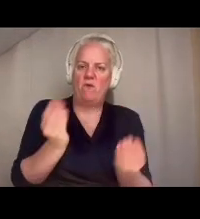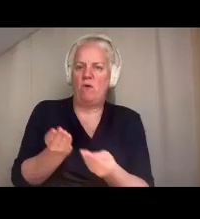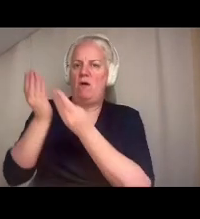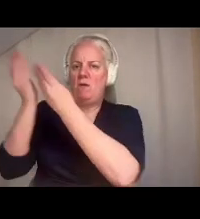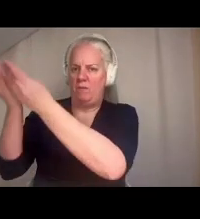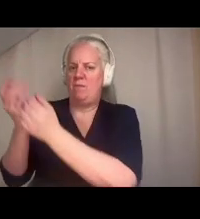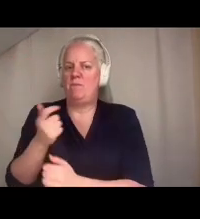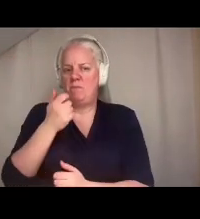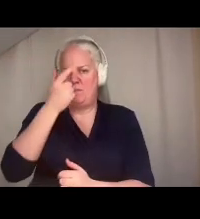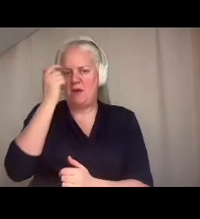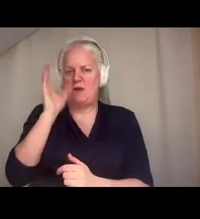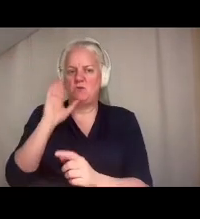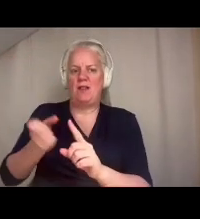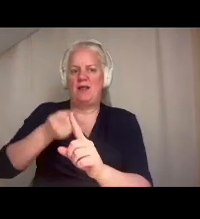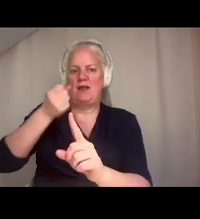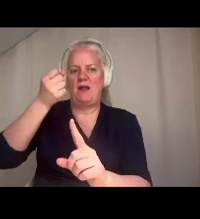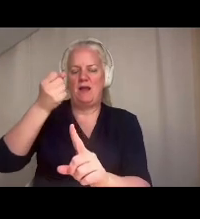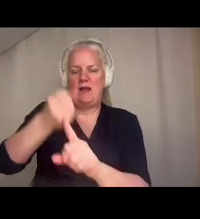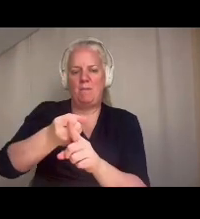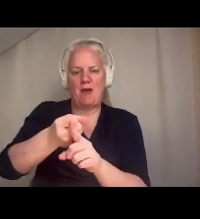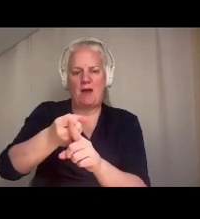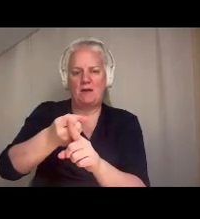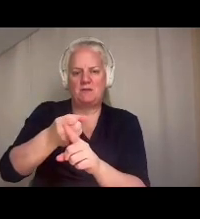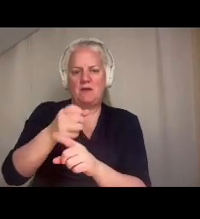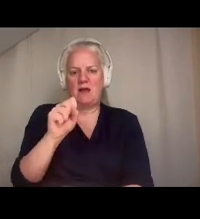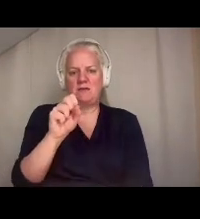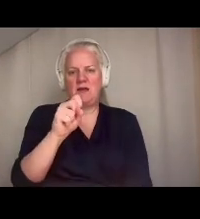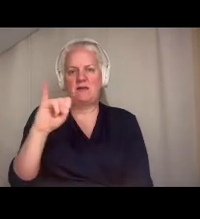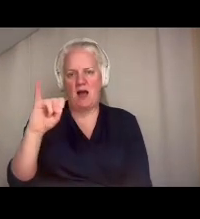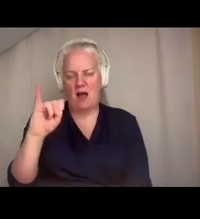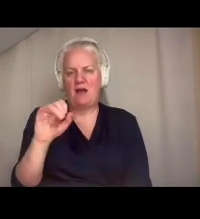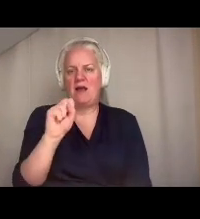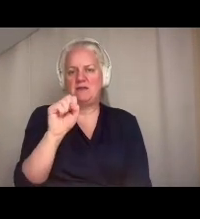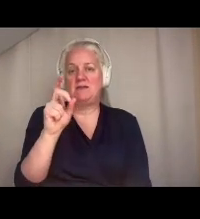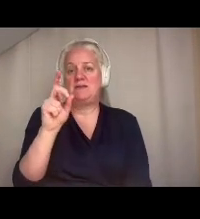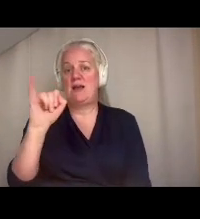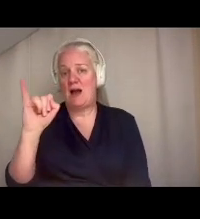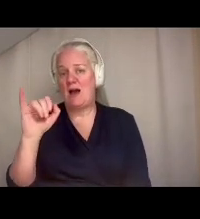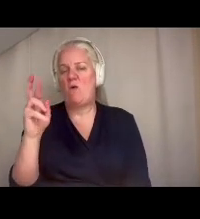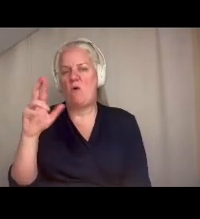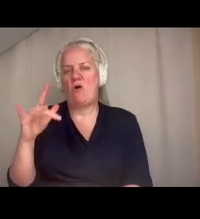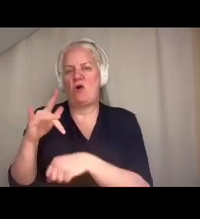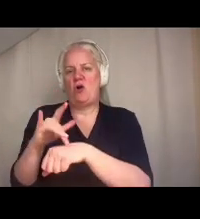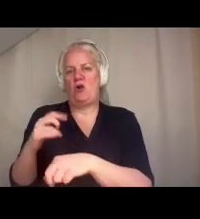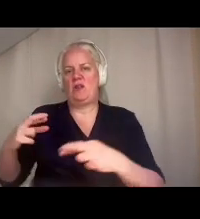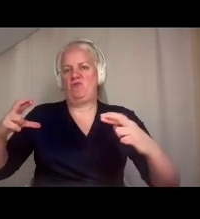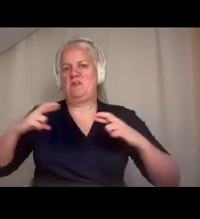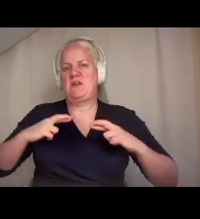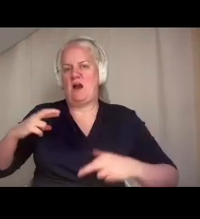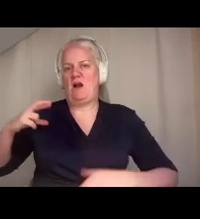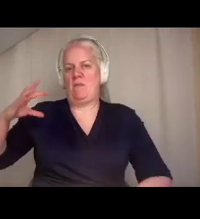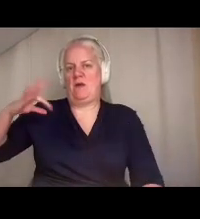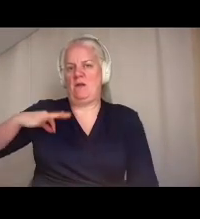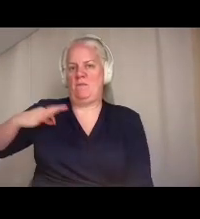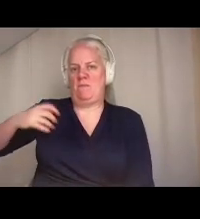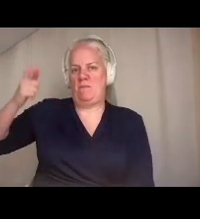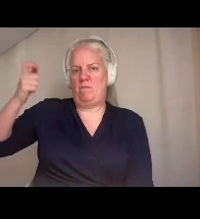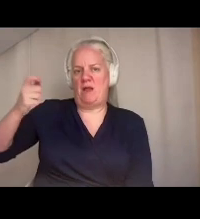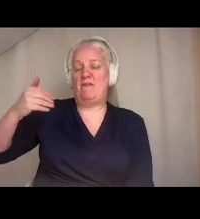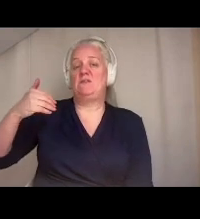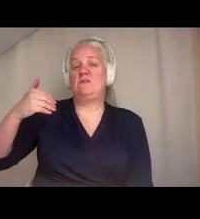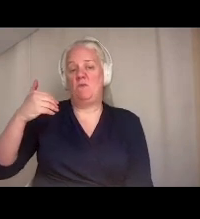SSI, SSDI, or early retirement benefits. And we do have a facts